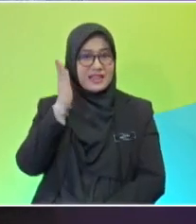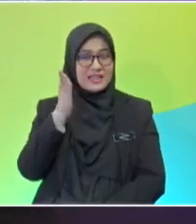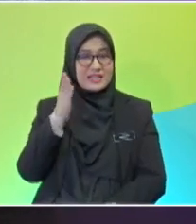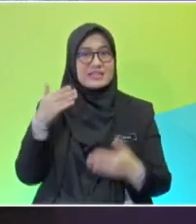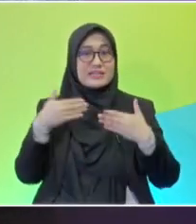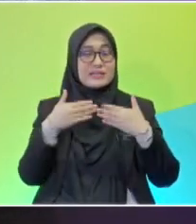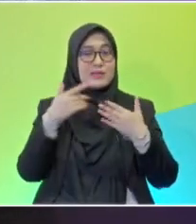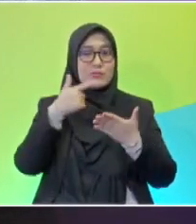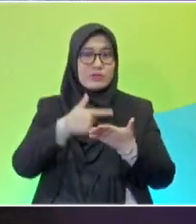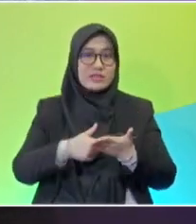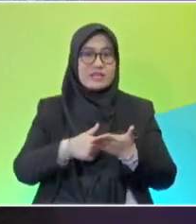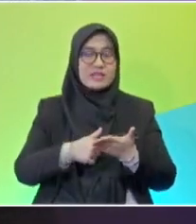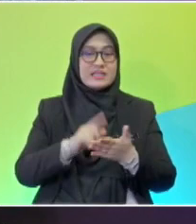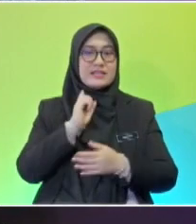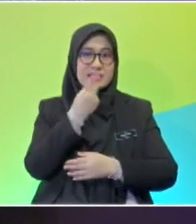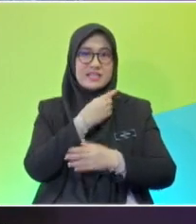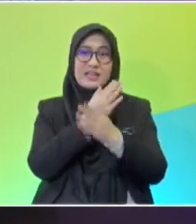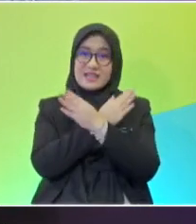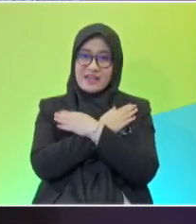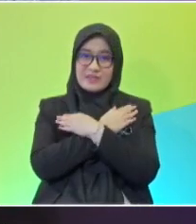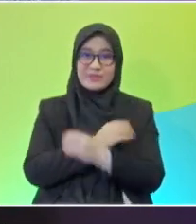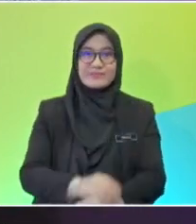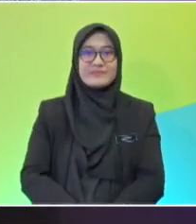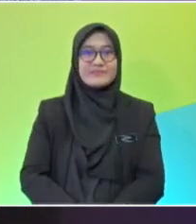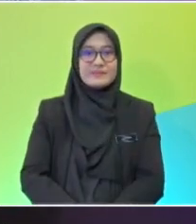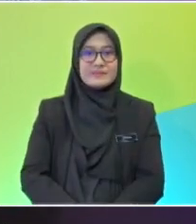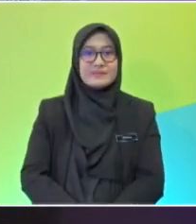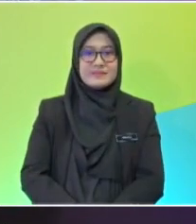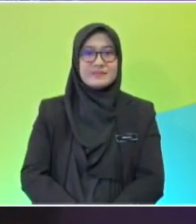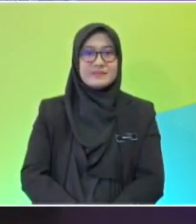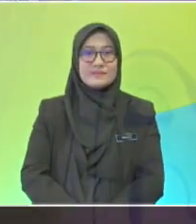back only on Pentaksiran Bilik Darjah for Bahasa Inggeris.